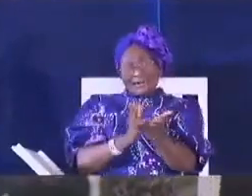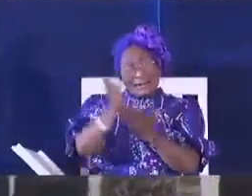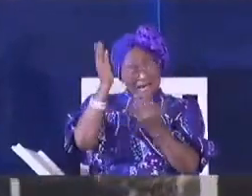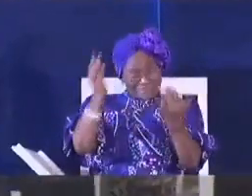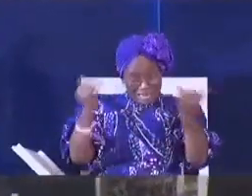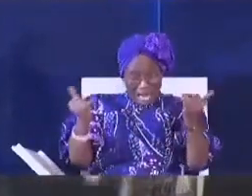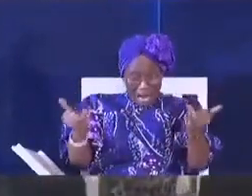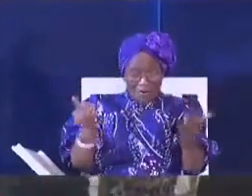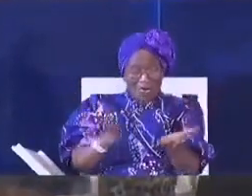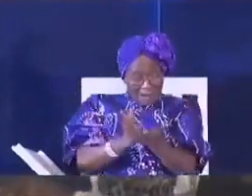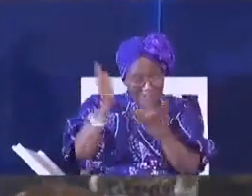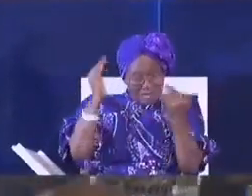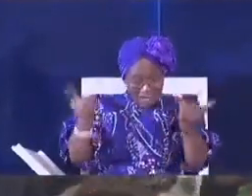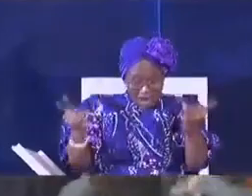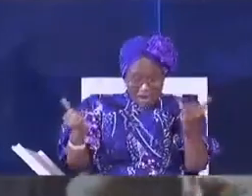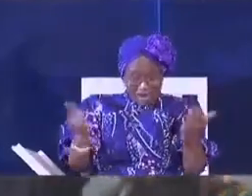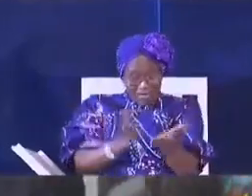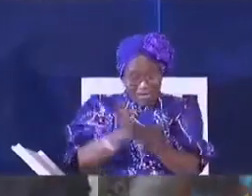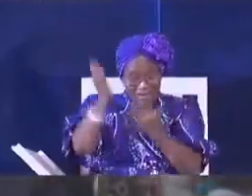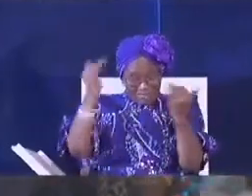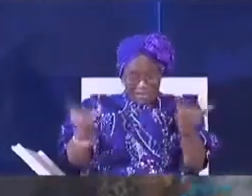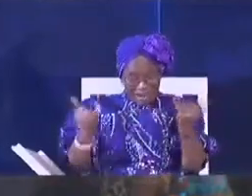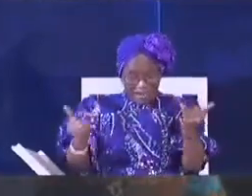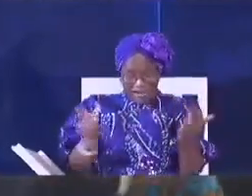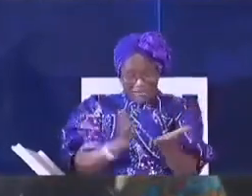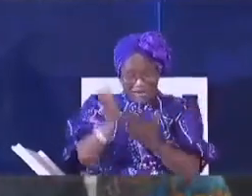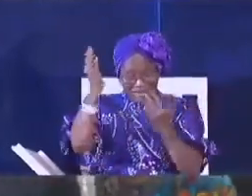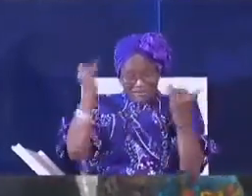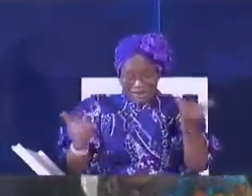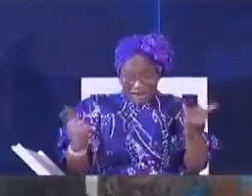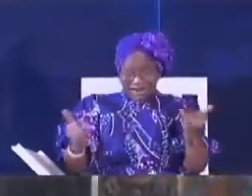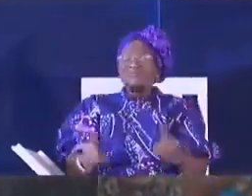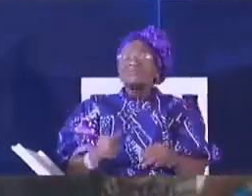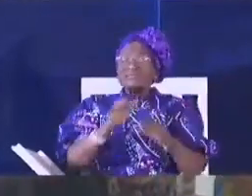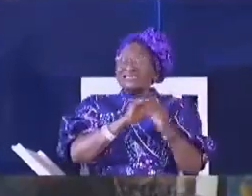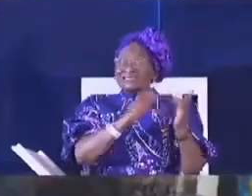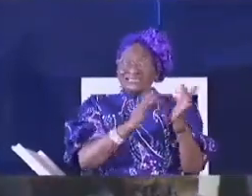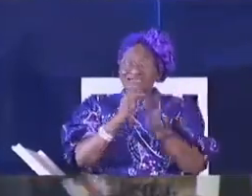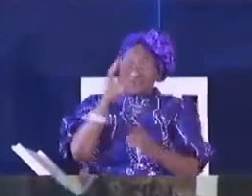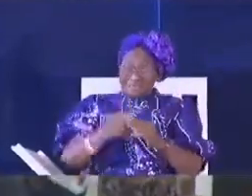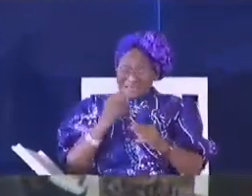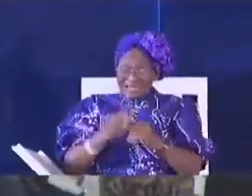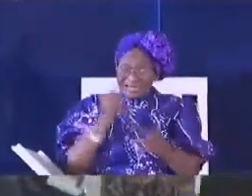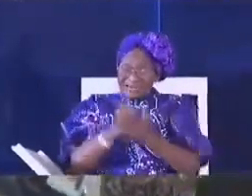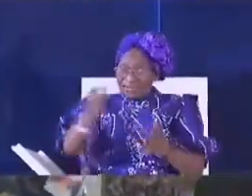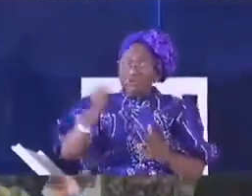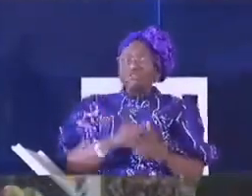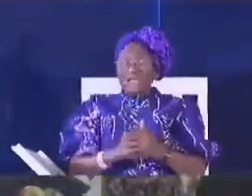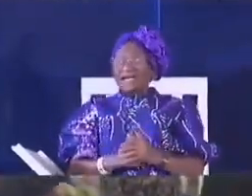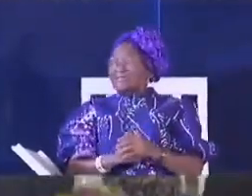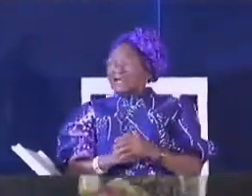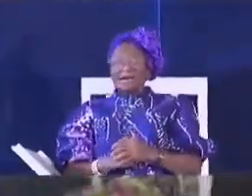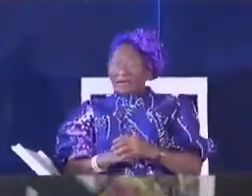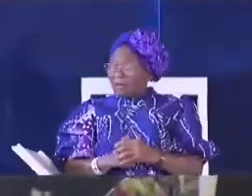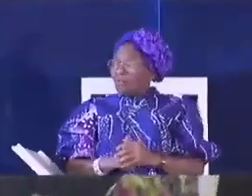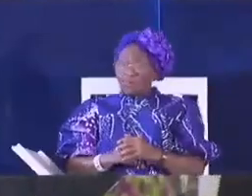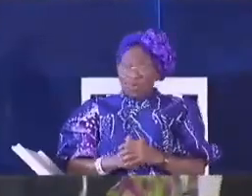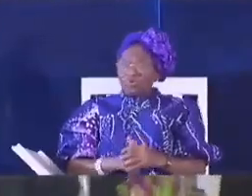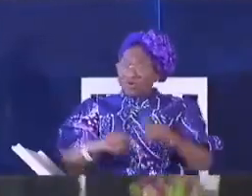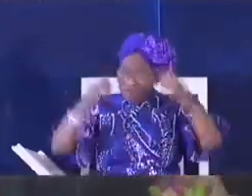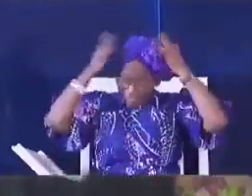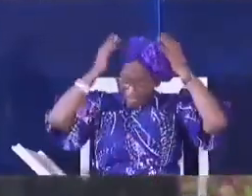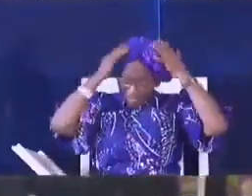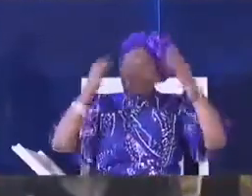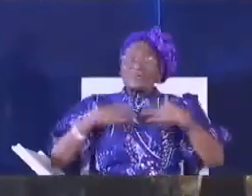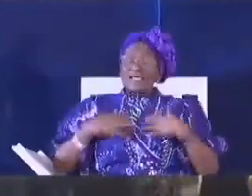Oh, all the opportunities I've lost, all the gifts of the Holy Spirit that I might have